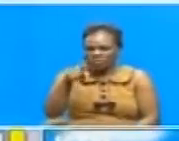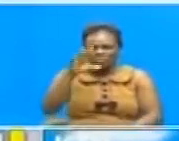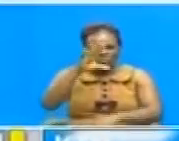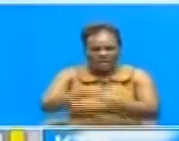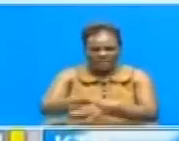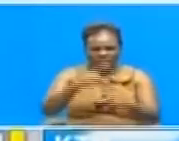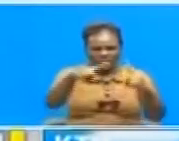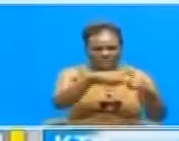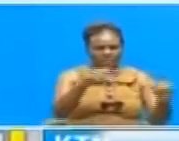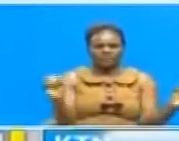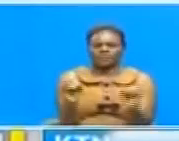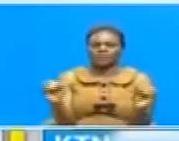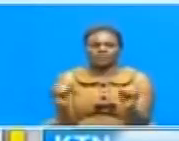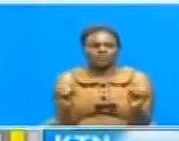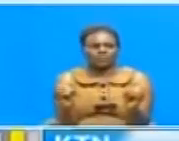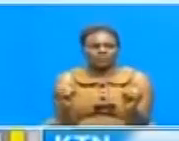them killing their own people.